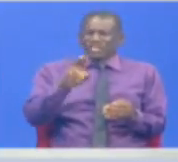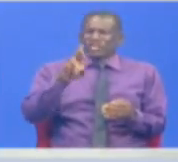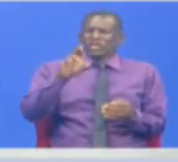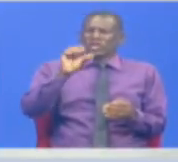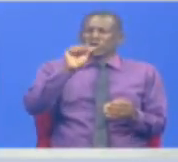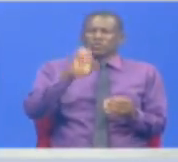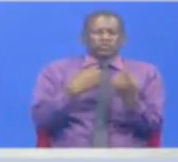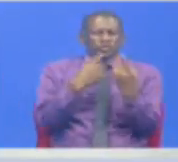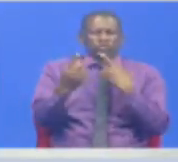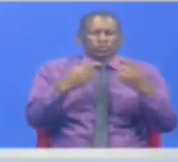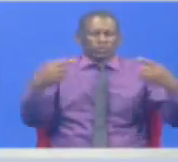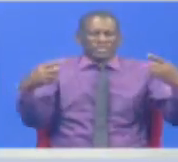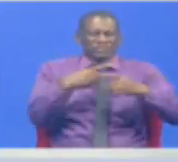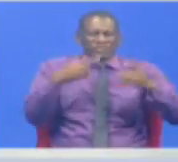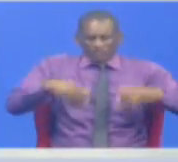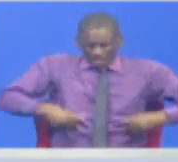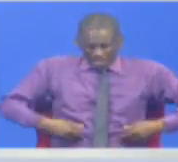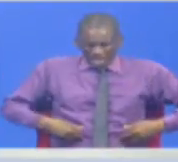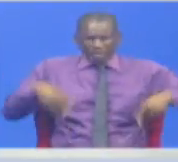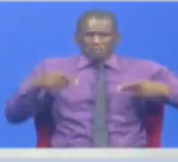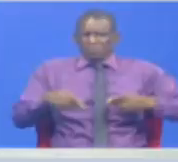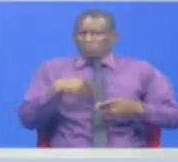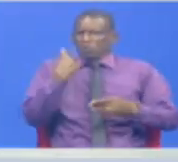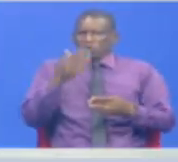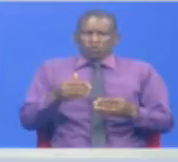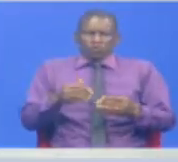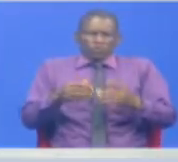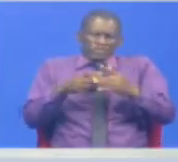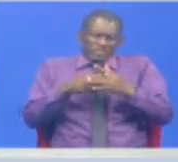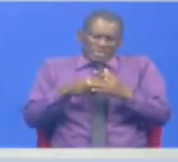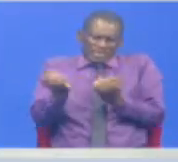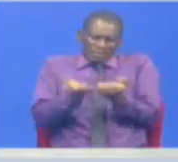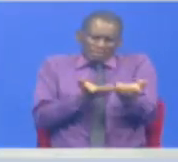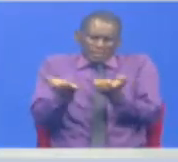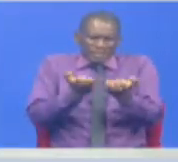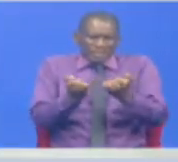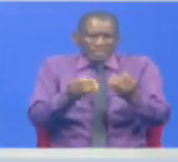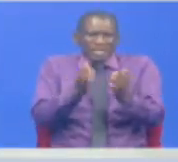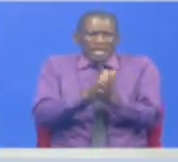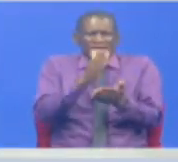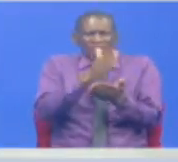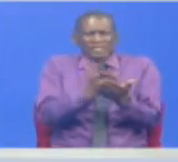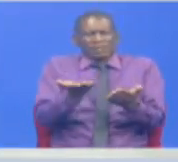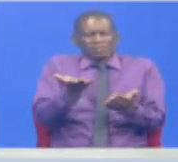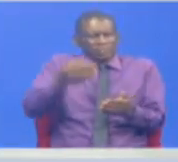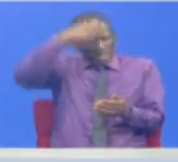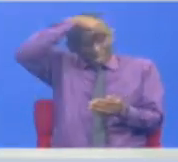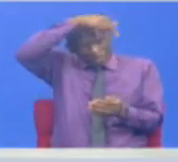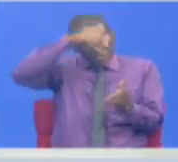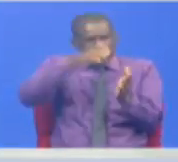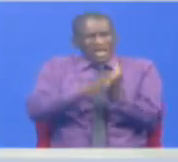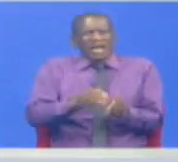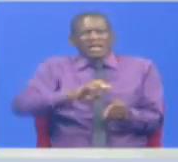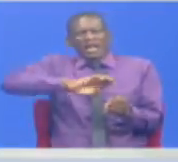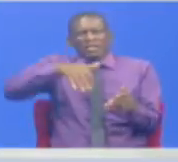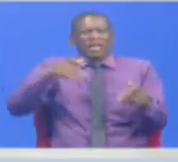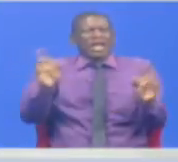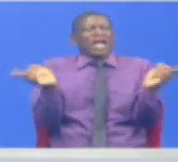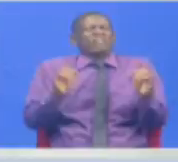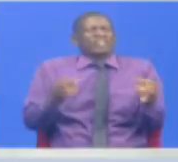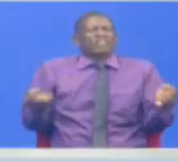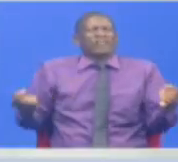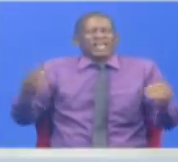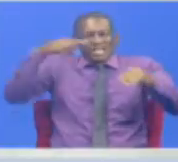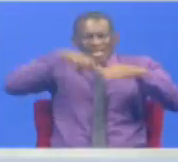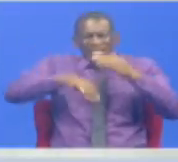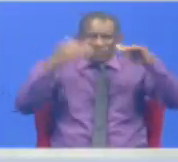to several young people who have ventured into entrepreneurship. While some are graduates, others have never been to university but